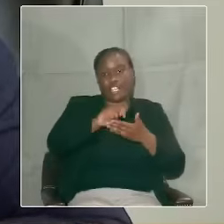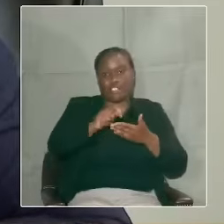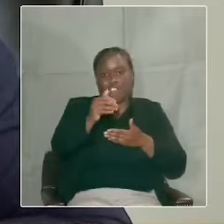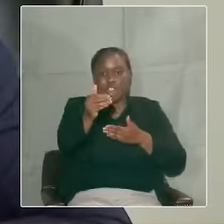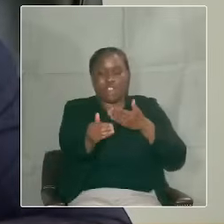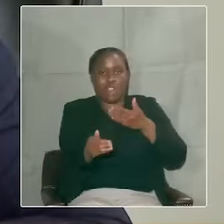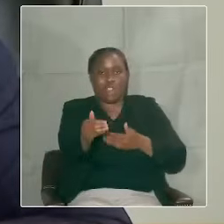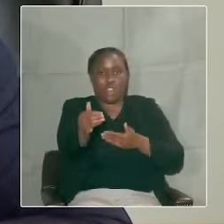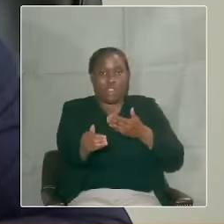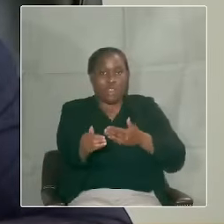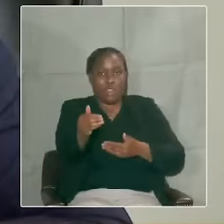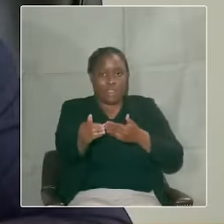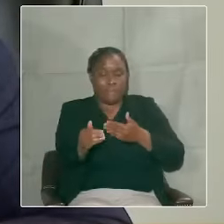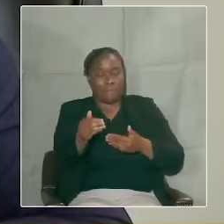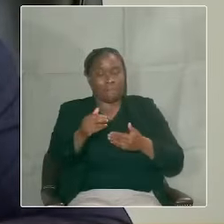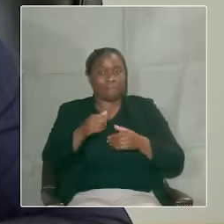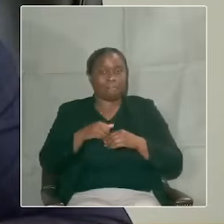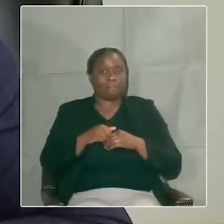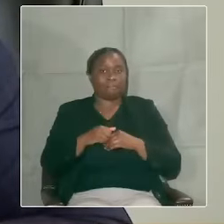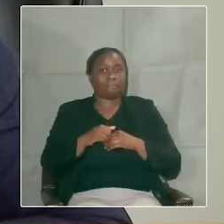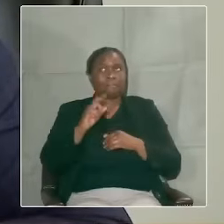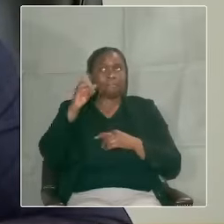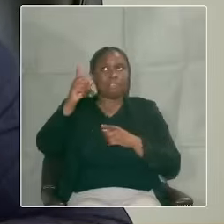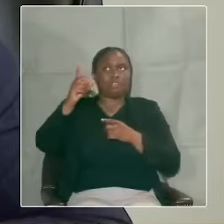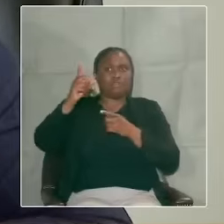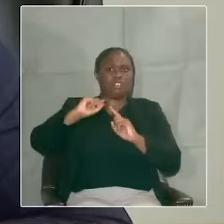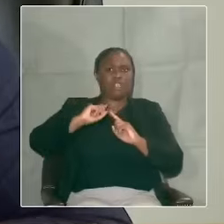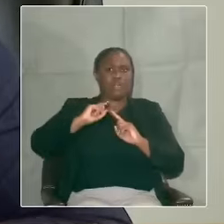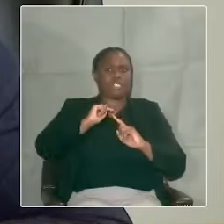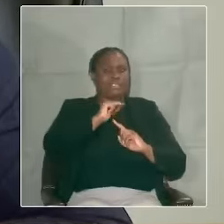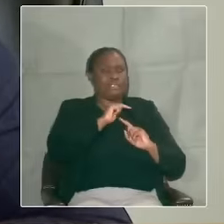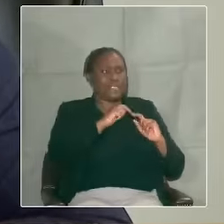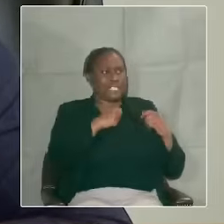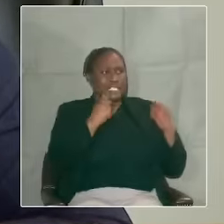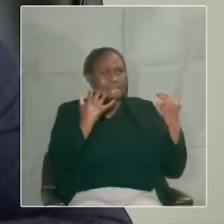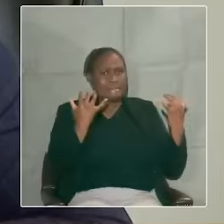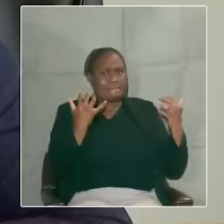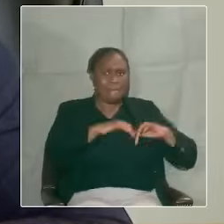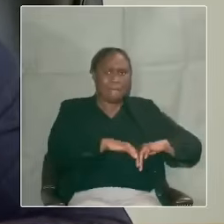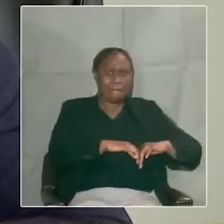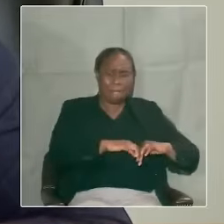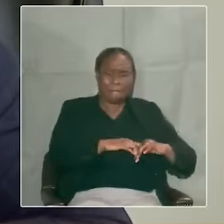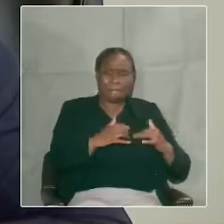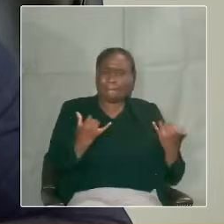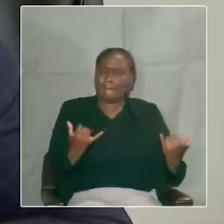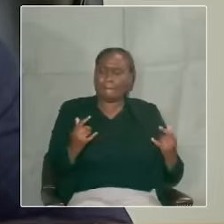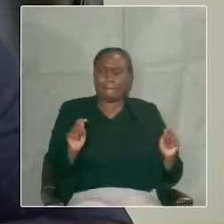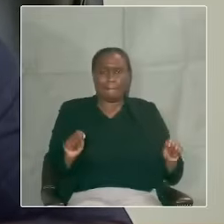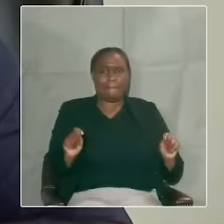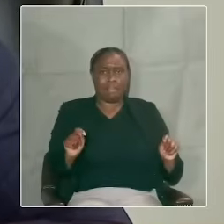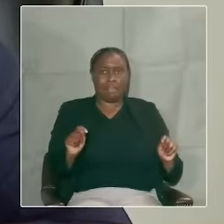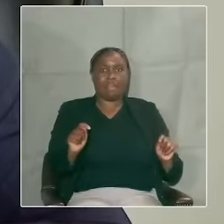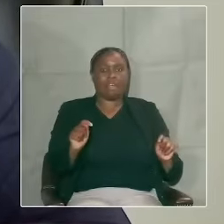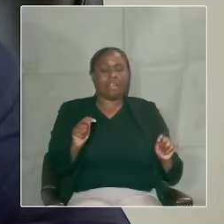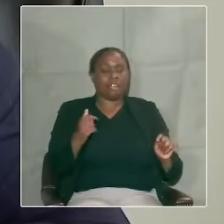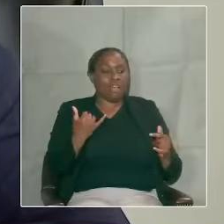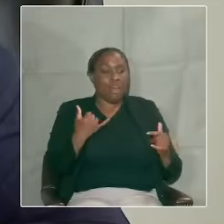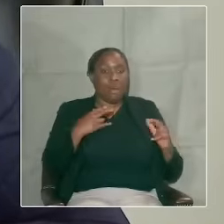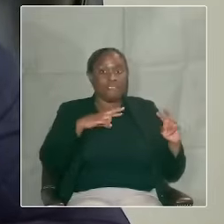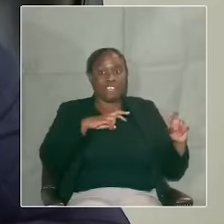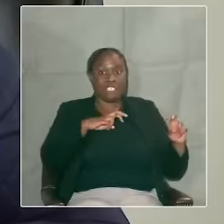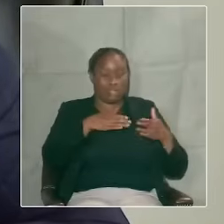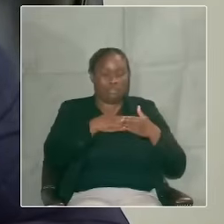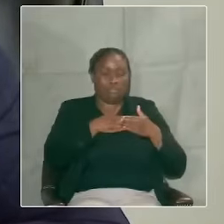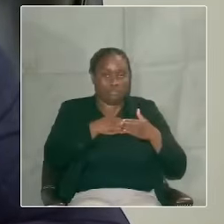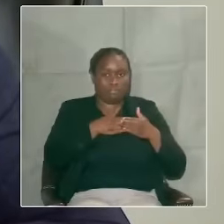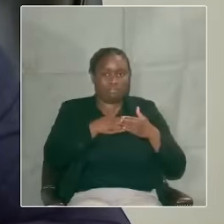cycles. The abrupt directive to dissolve the team not only disregarded ongoing investigation processes,